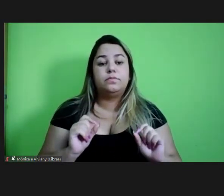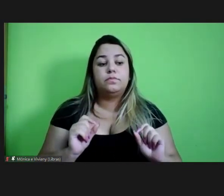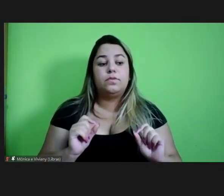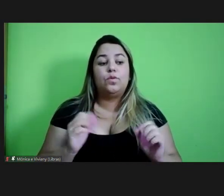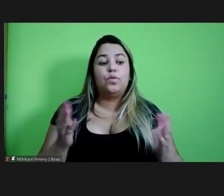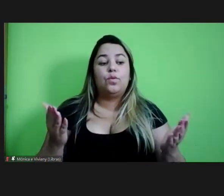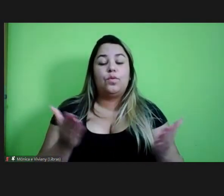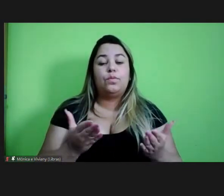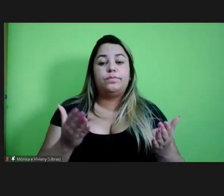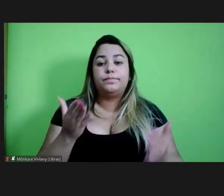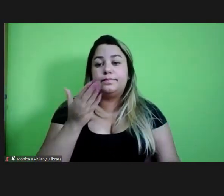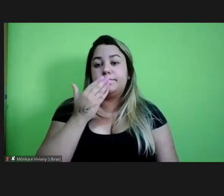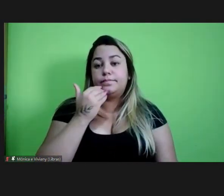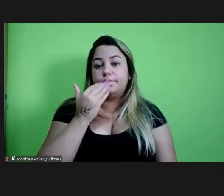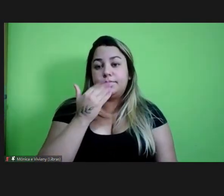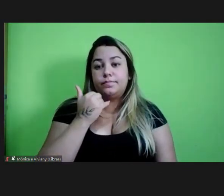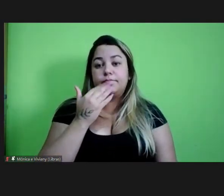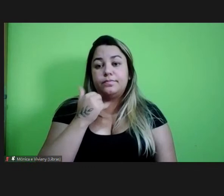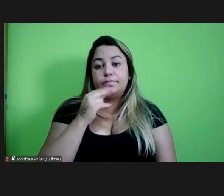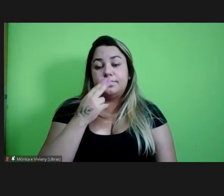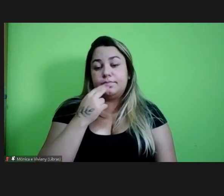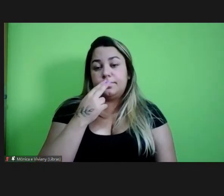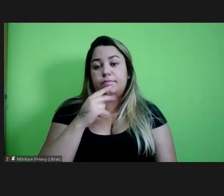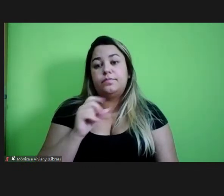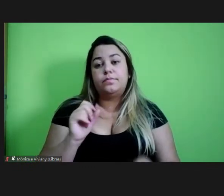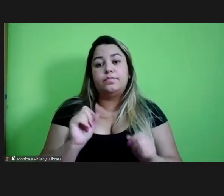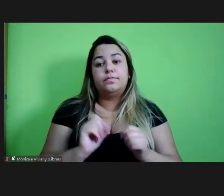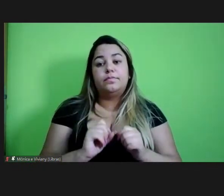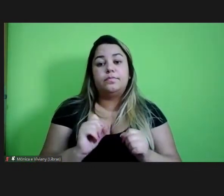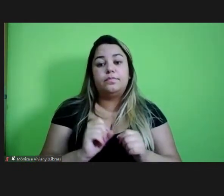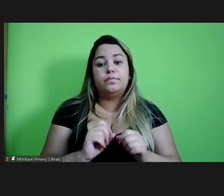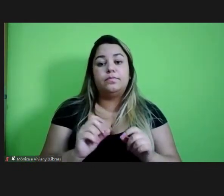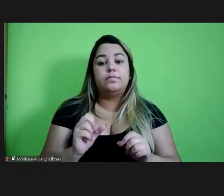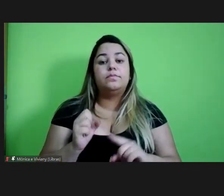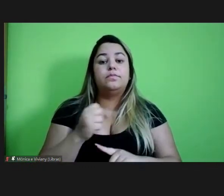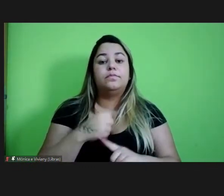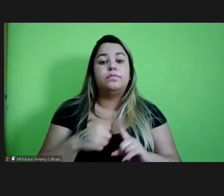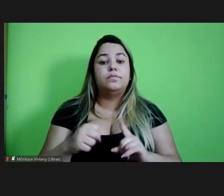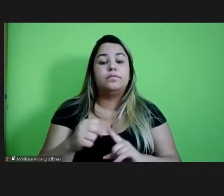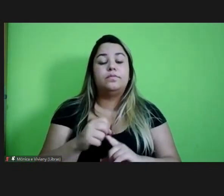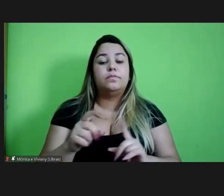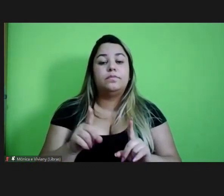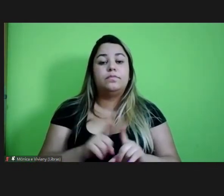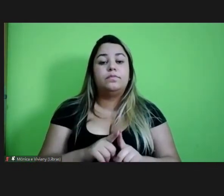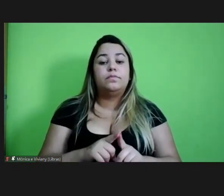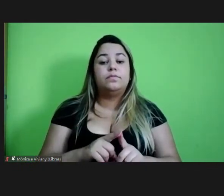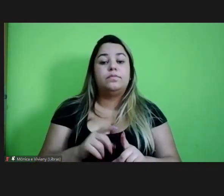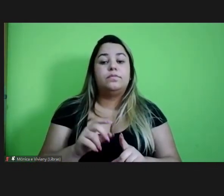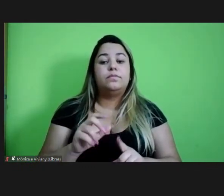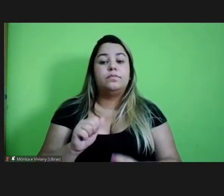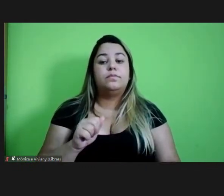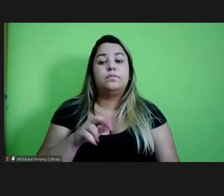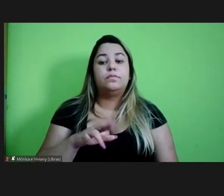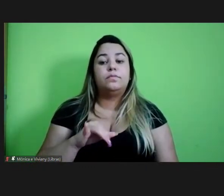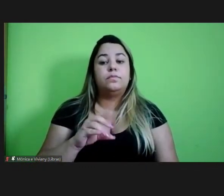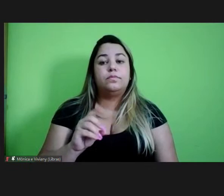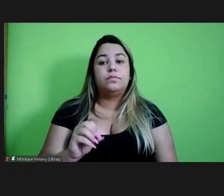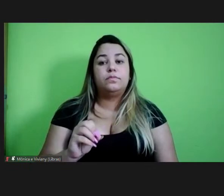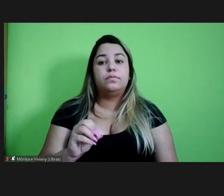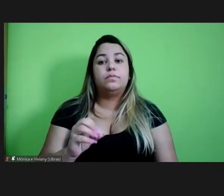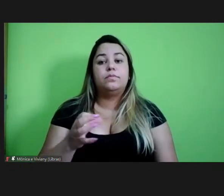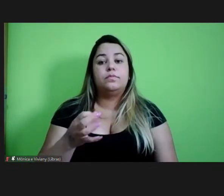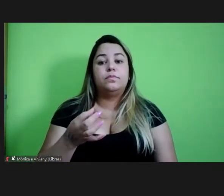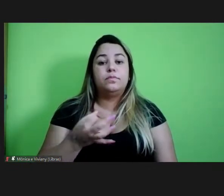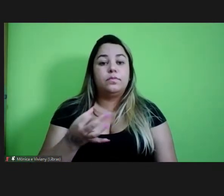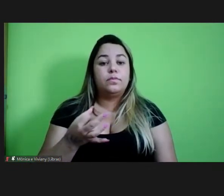speech, nowadays, nutrition and food is part of the social rights in our Constitution, 6th article.